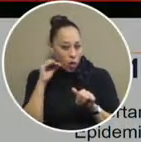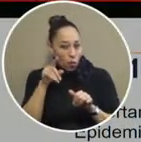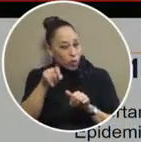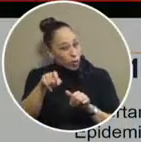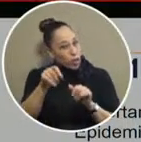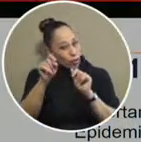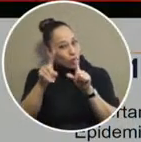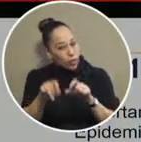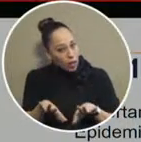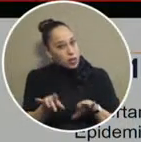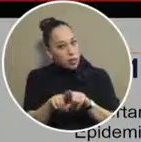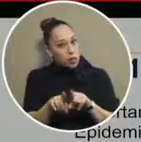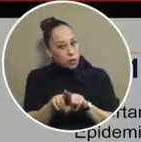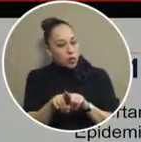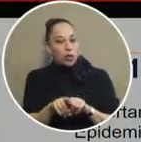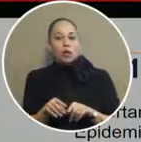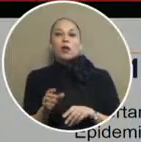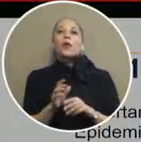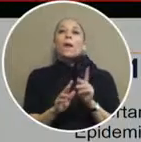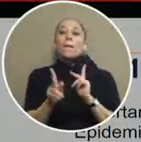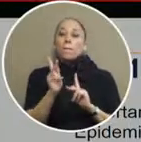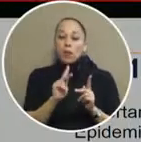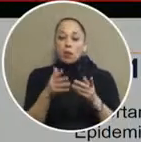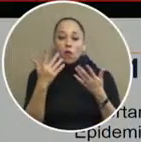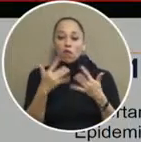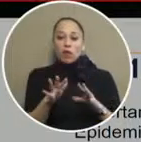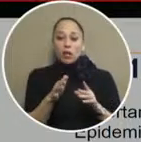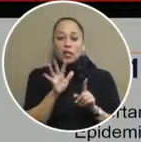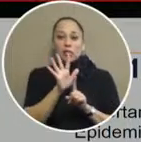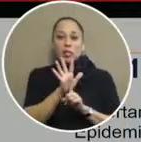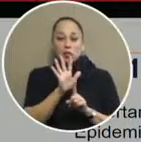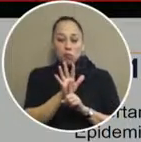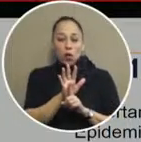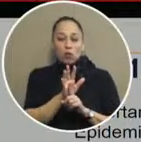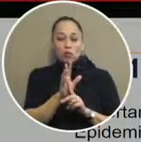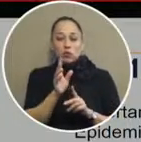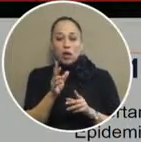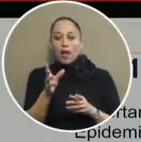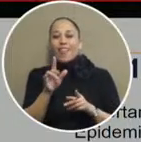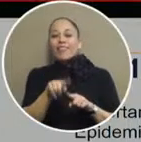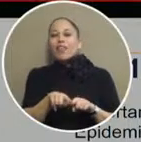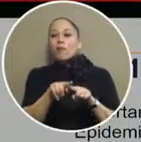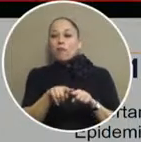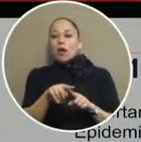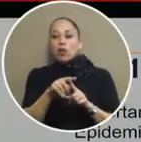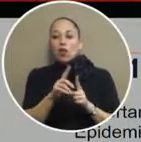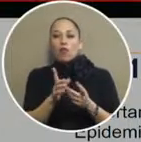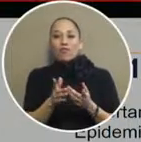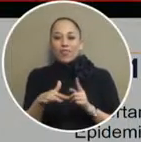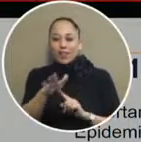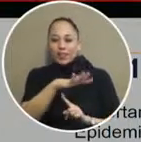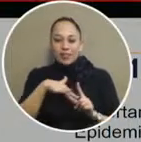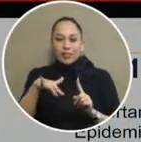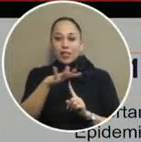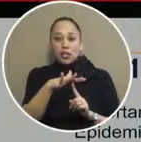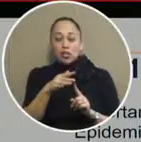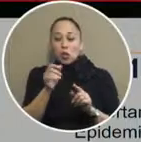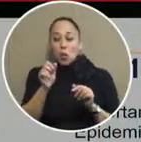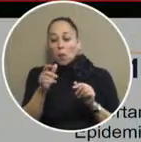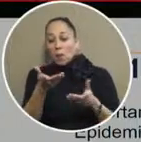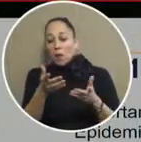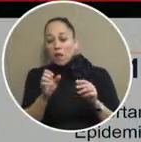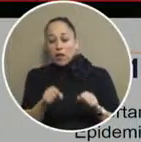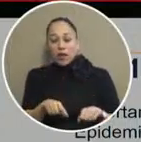tested. People that have been exposed, depending on the setting, also are going to be tested so we can find